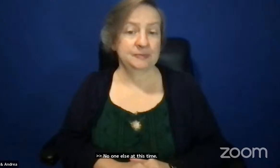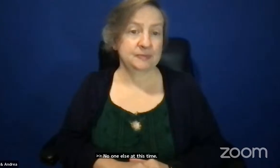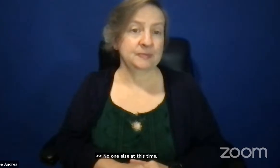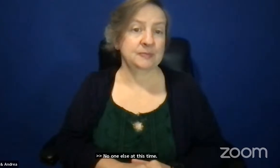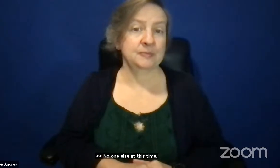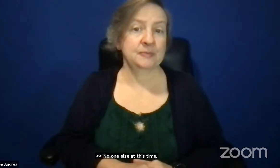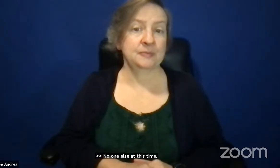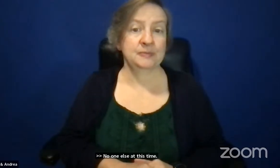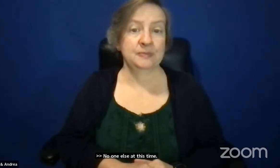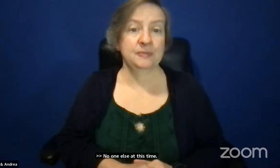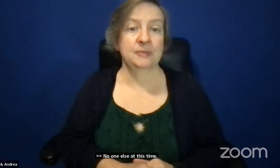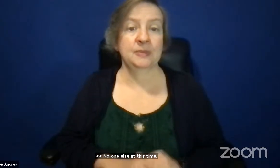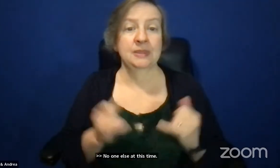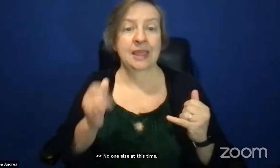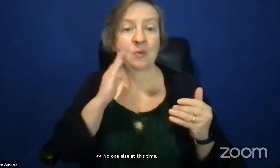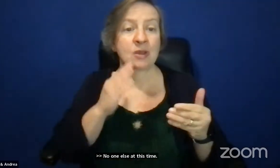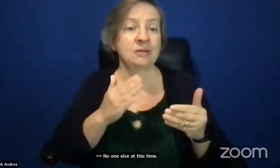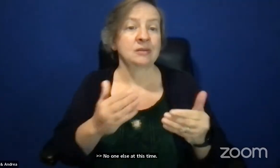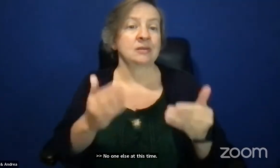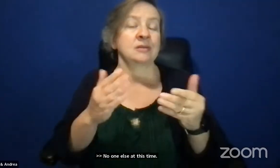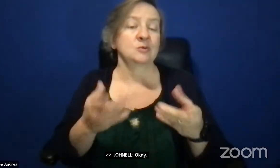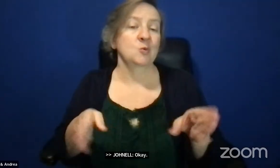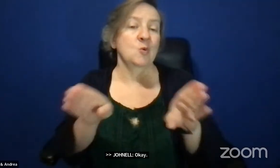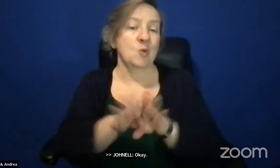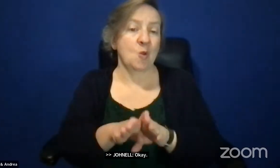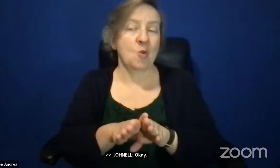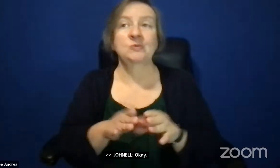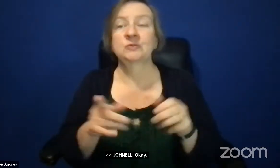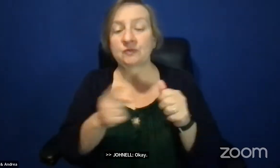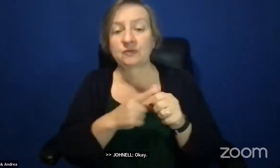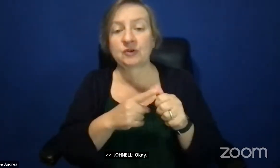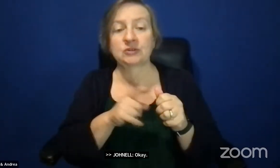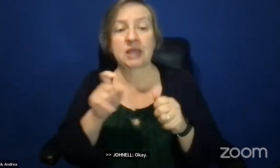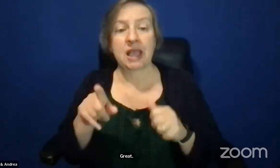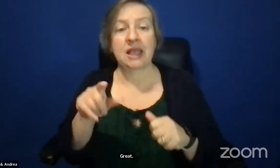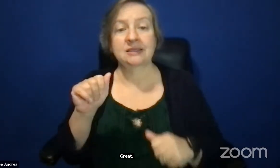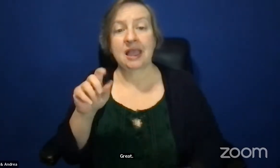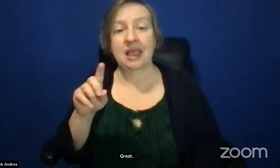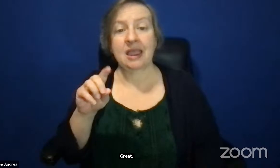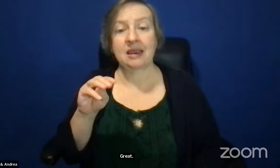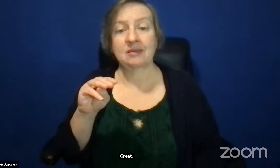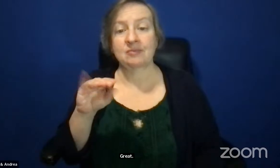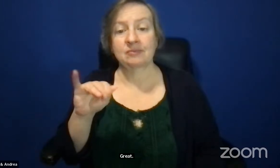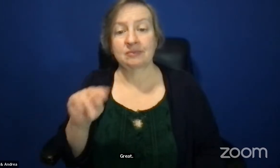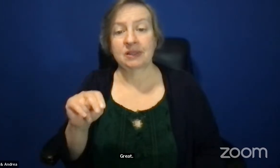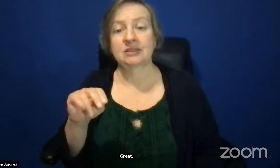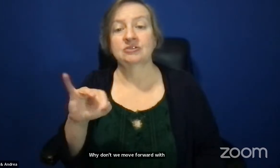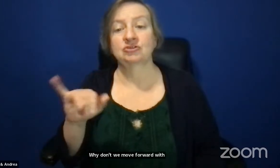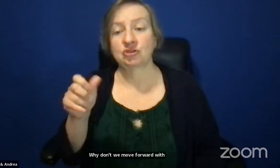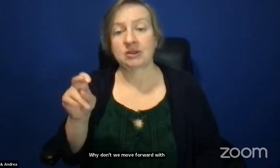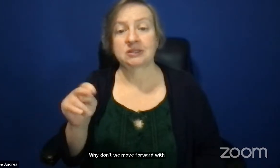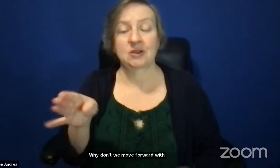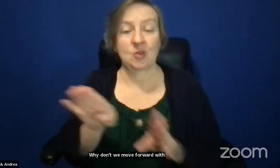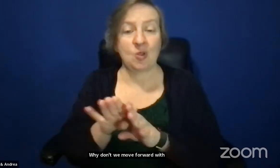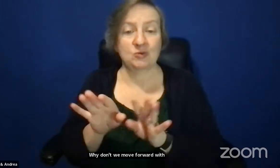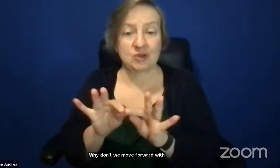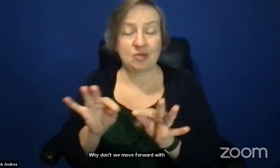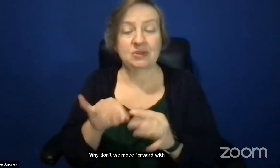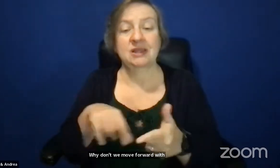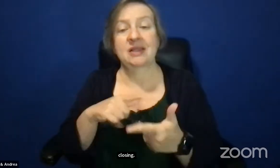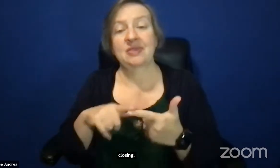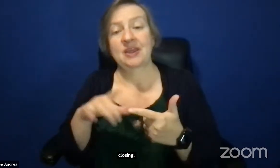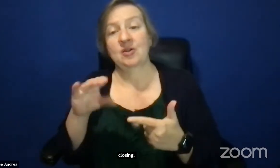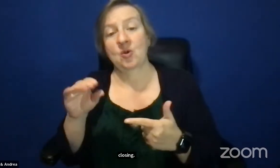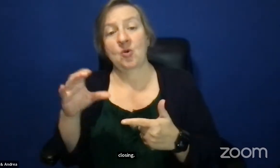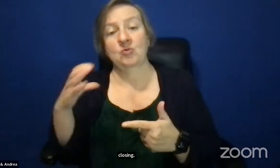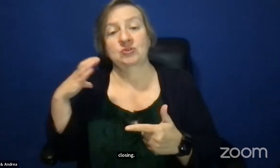Why don't we move forward with closing? First, we'll ask Administrator Johnson for closing comments, then we'll go to our co-chairs